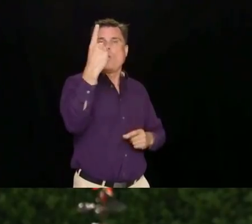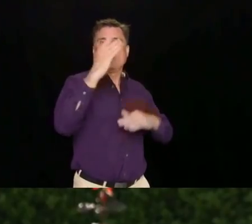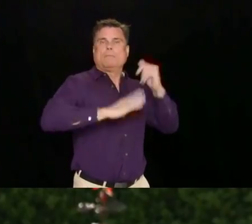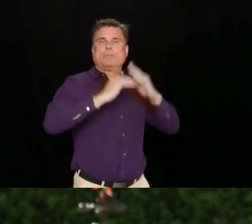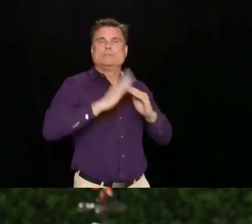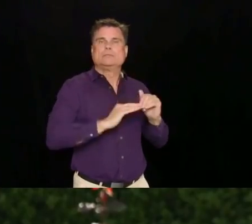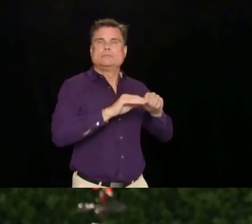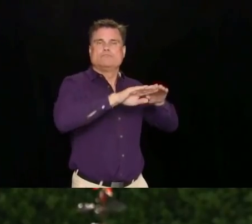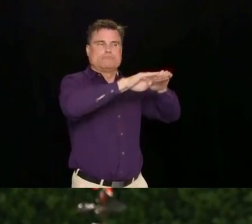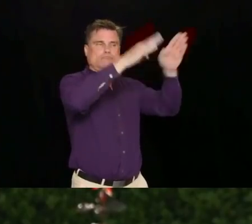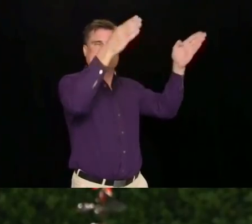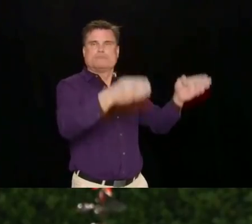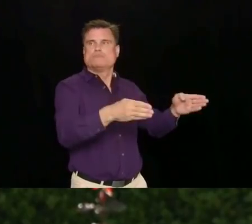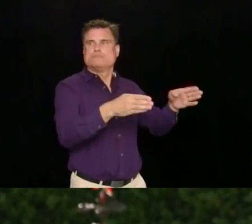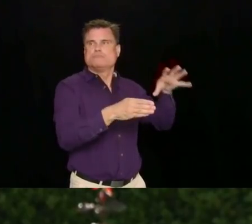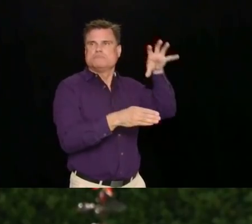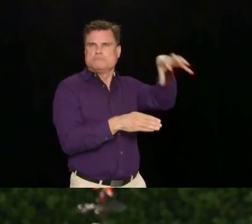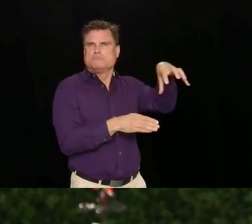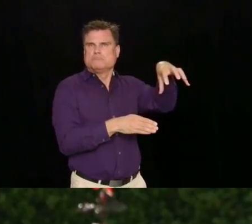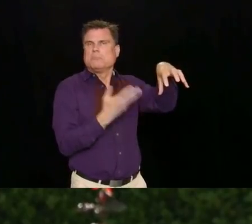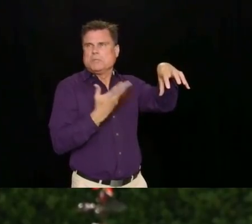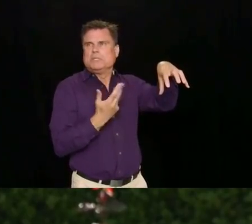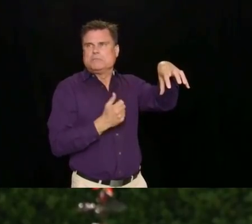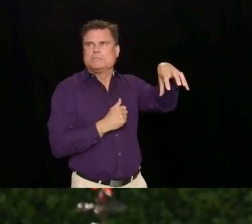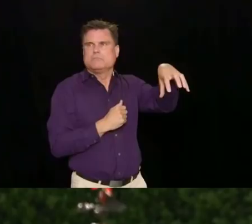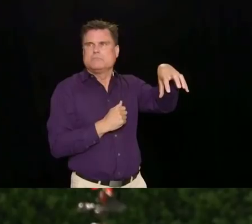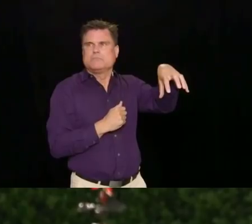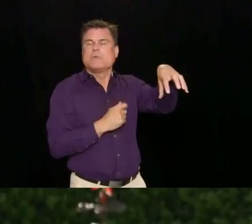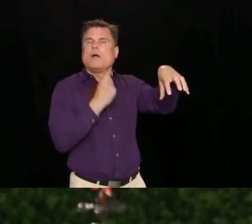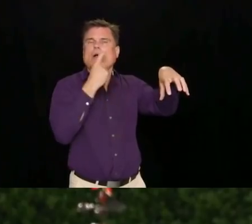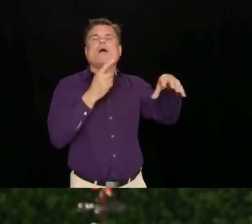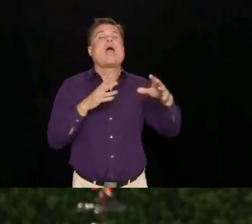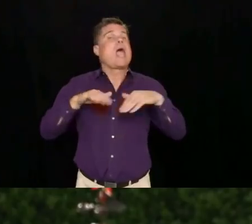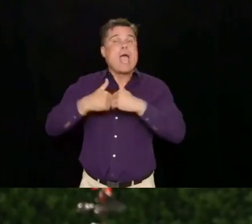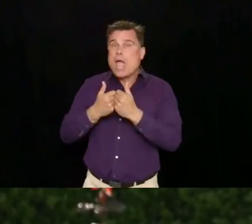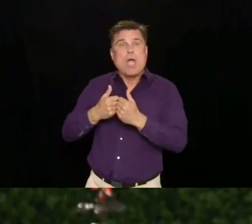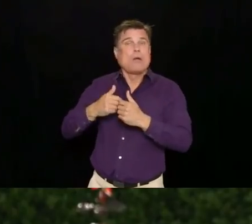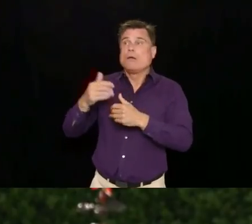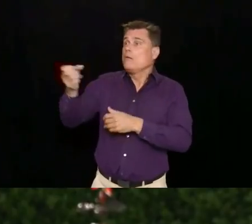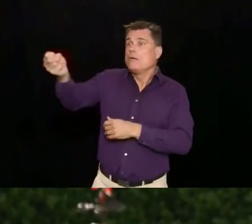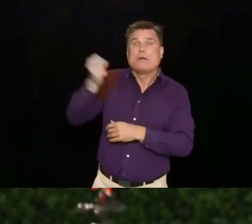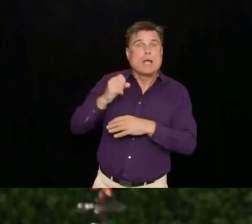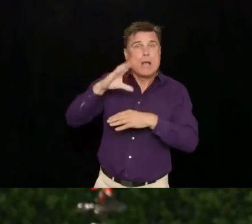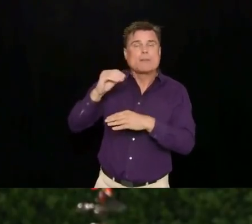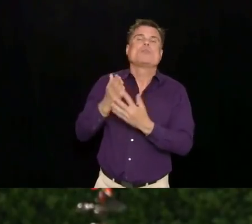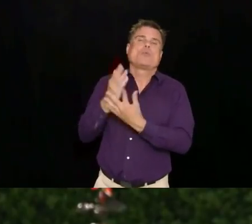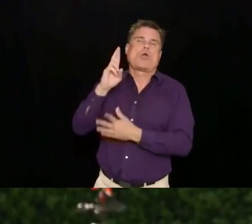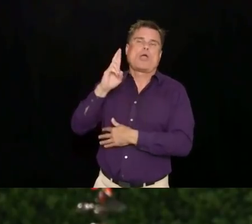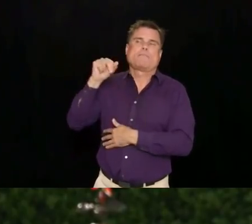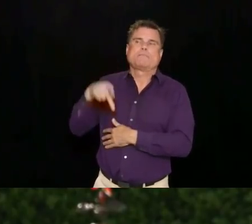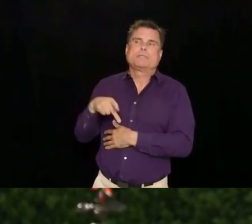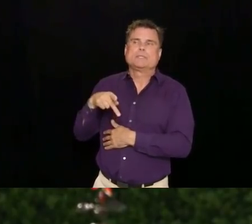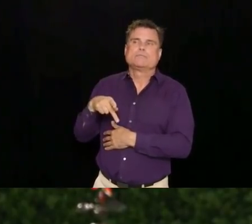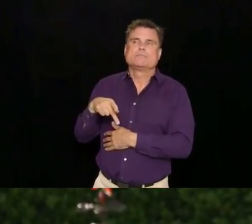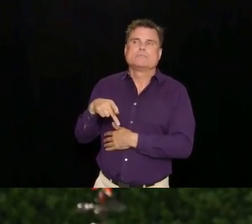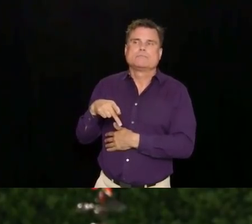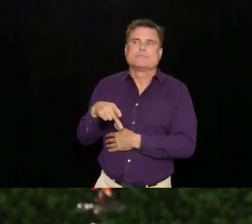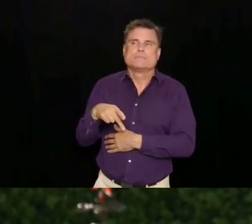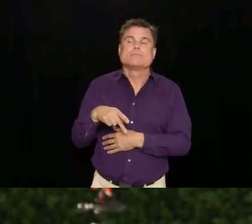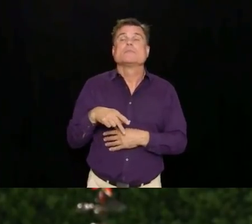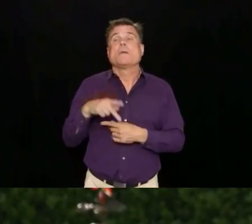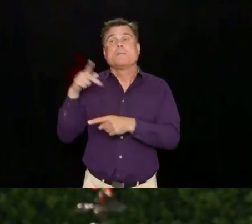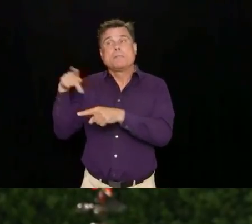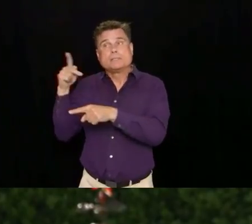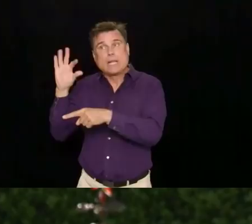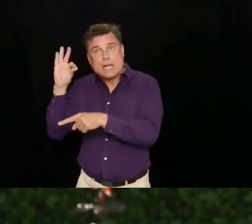that will be selected in the RFP process, just as it will be in Vernon and in Penticton, for the 90 beds in those two